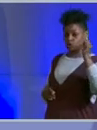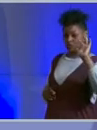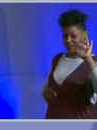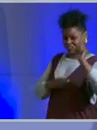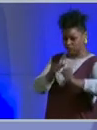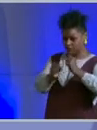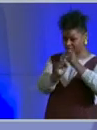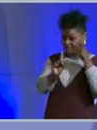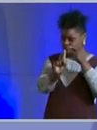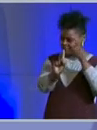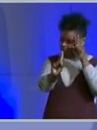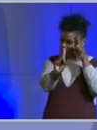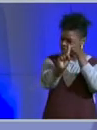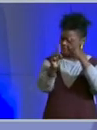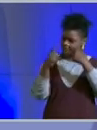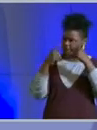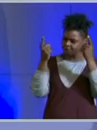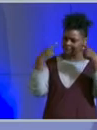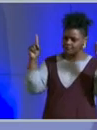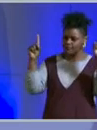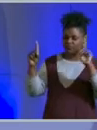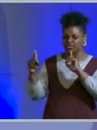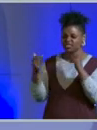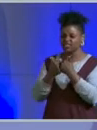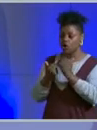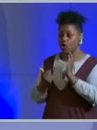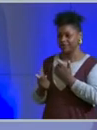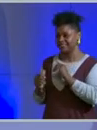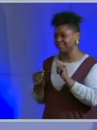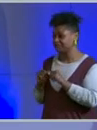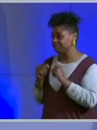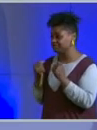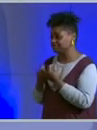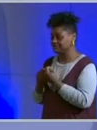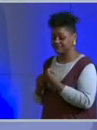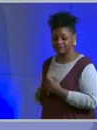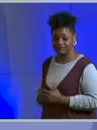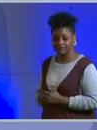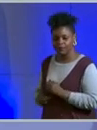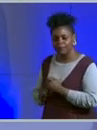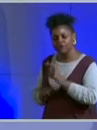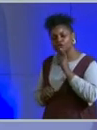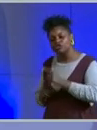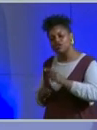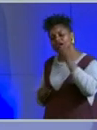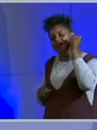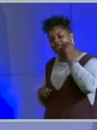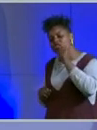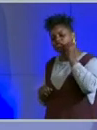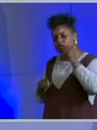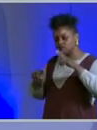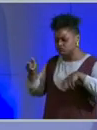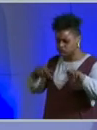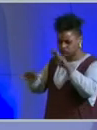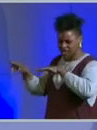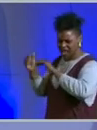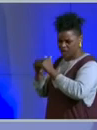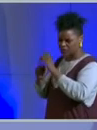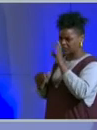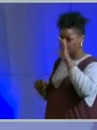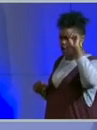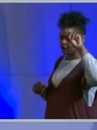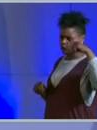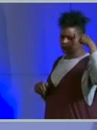also charged our team with making sure that we're looking every single day at how DC government can be